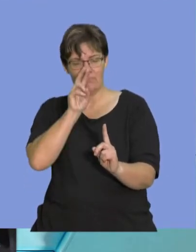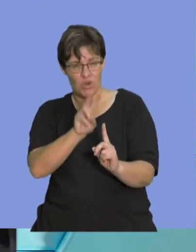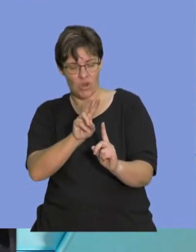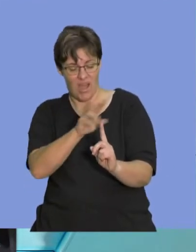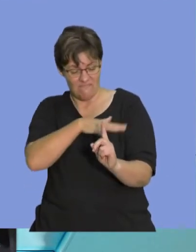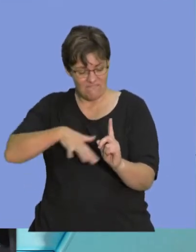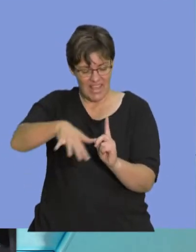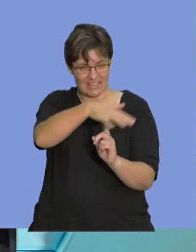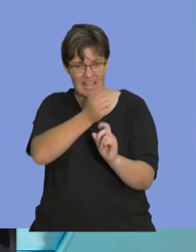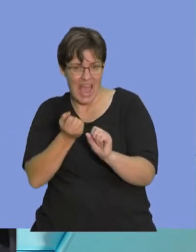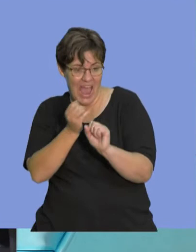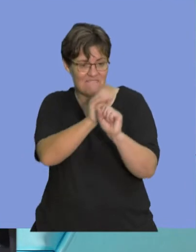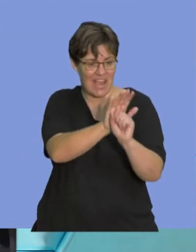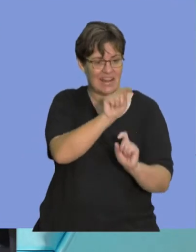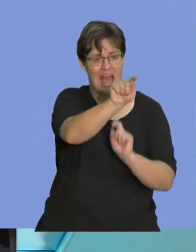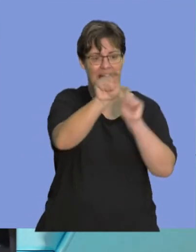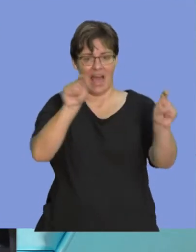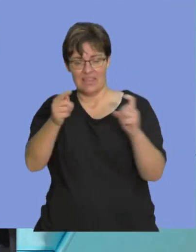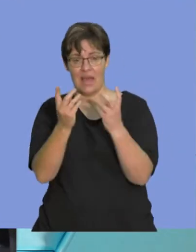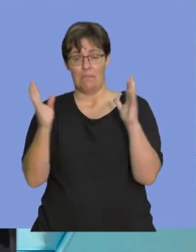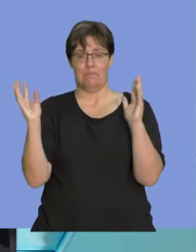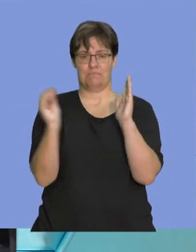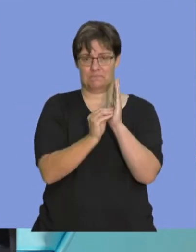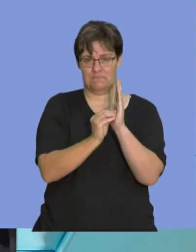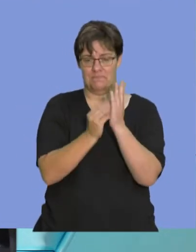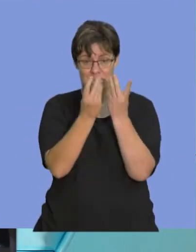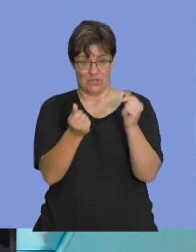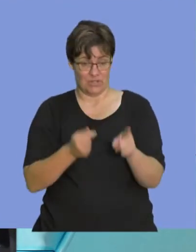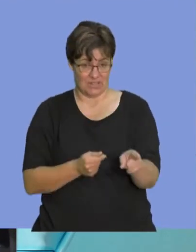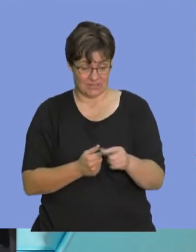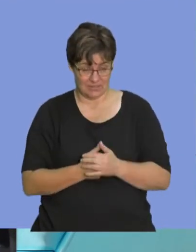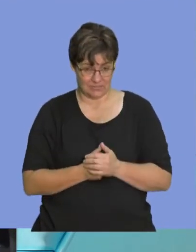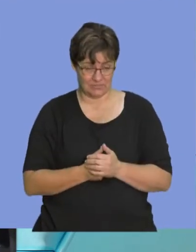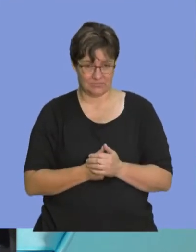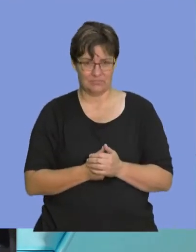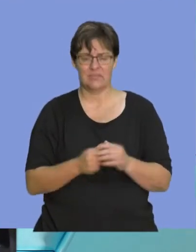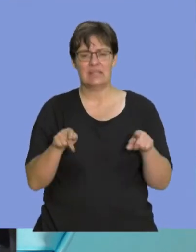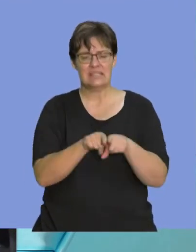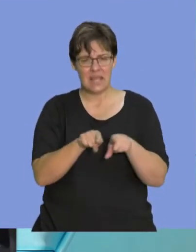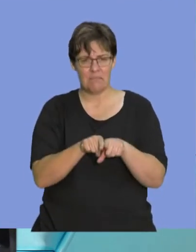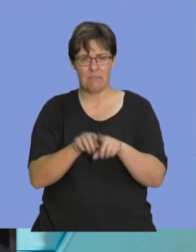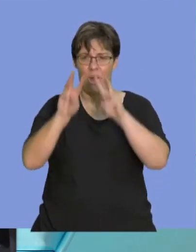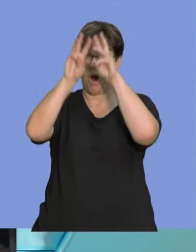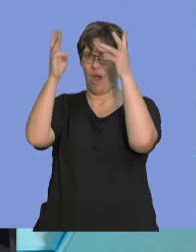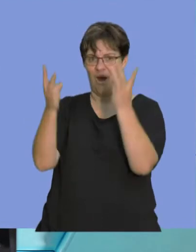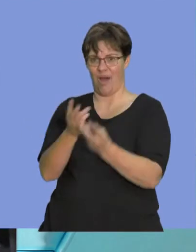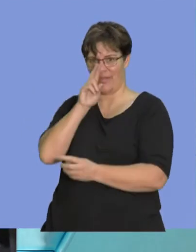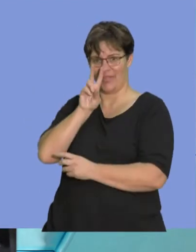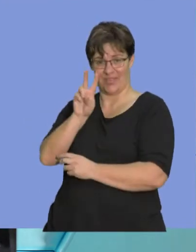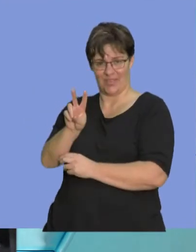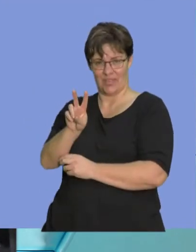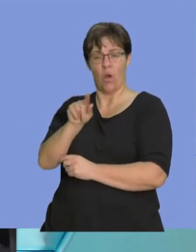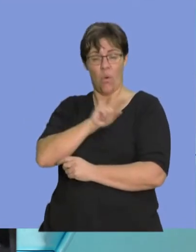magnetic field on other magnetic materials. We'd also take a turn to look into the Earth, because we want to think of the Earth